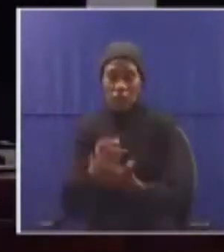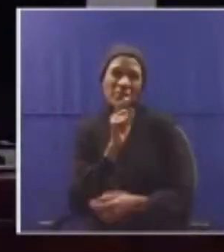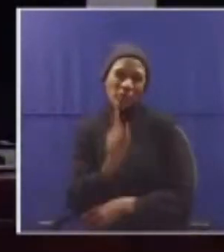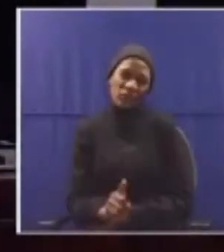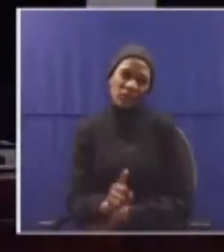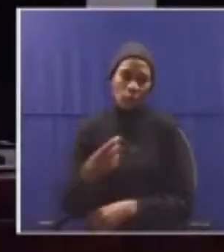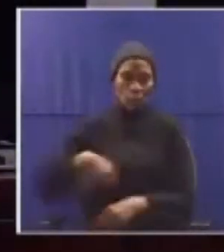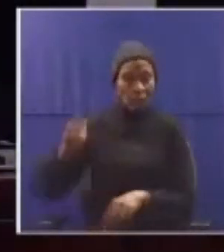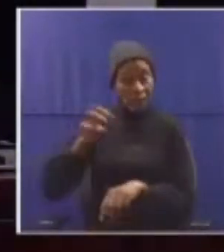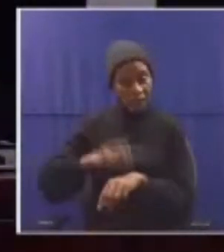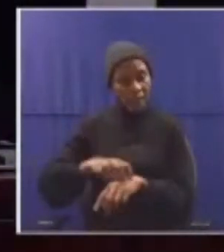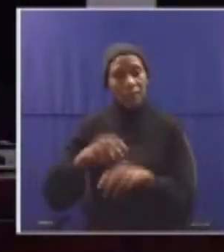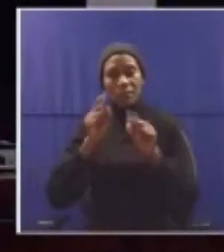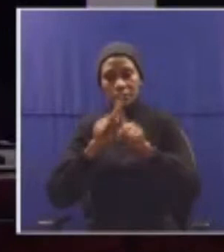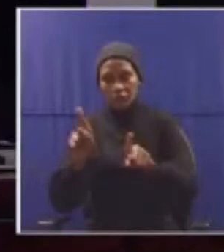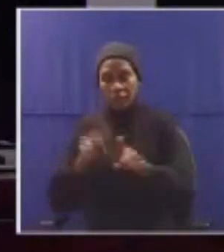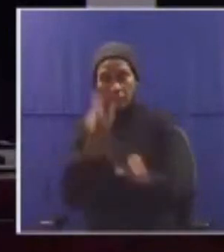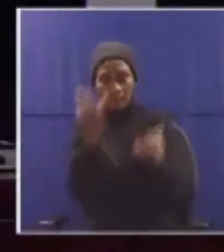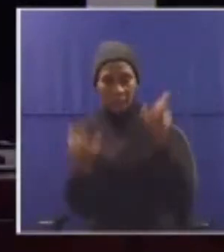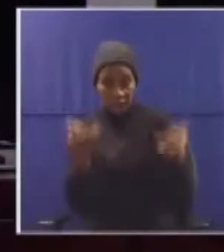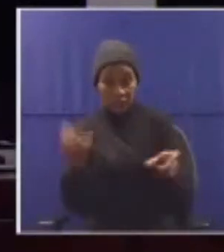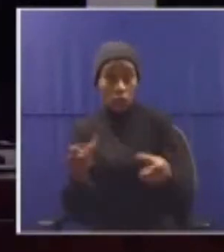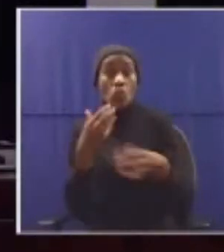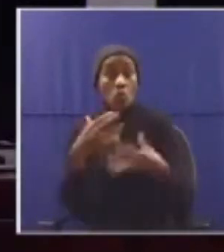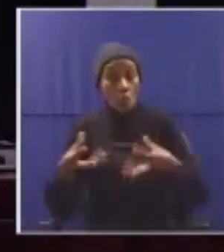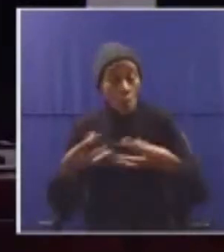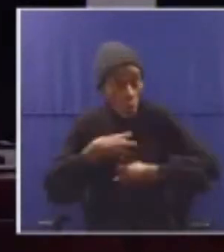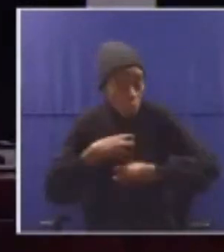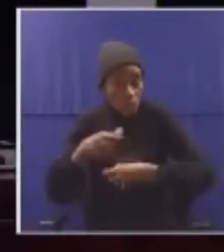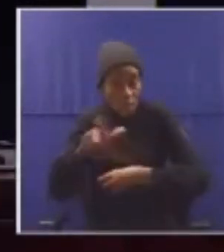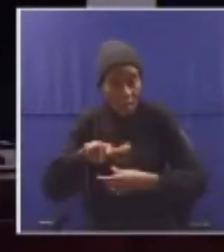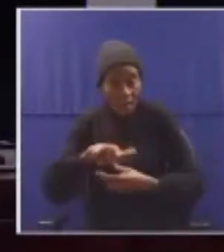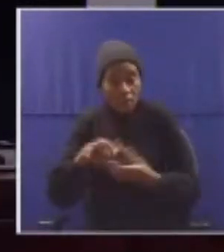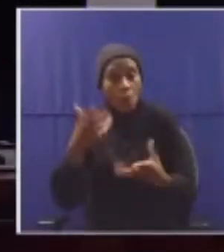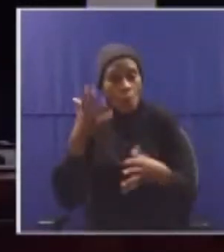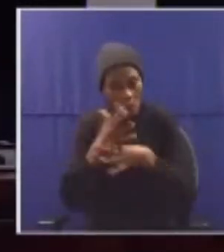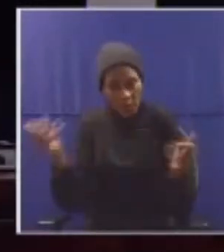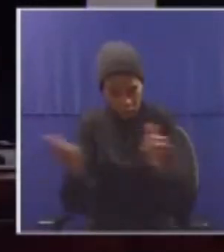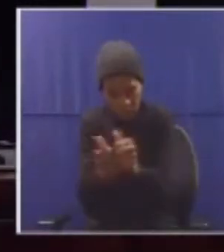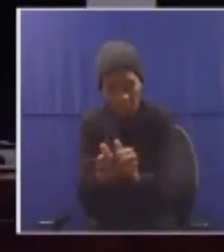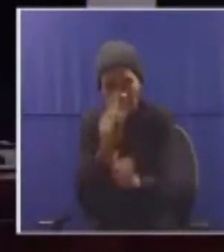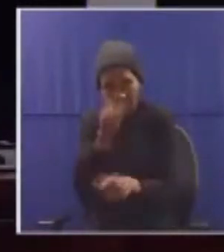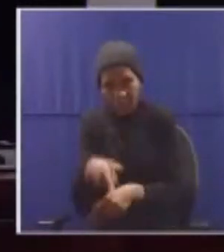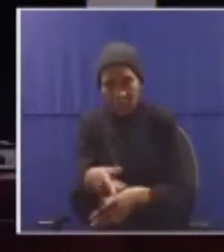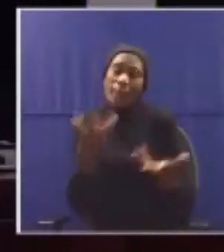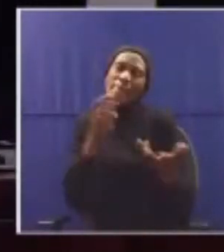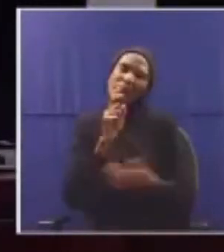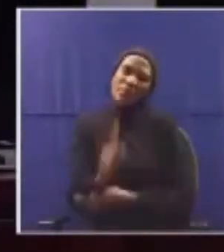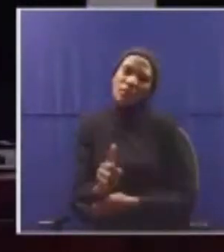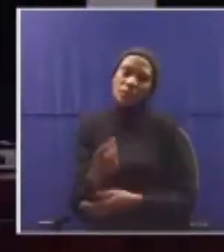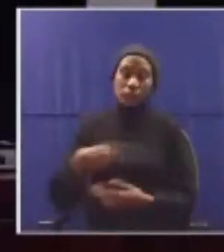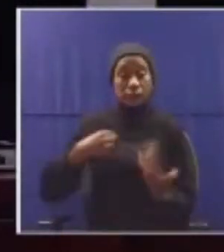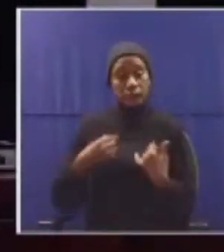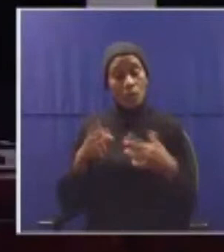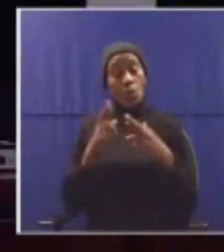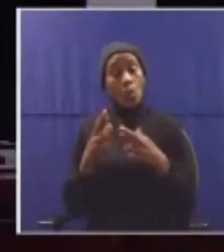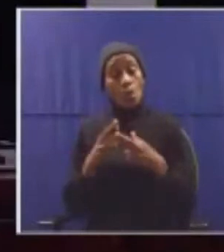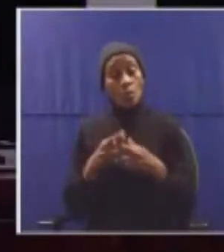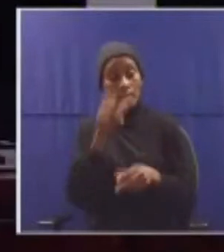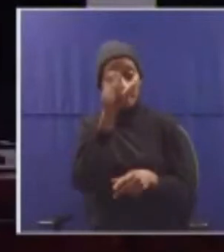require participation of beneficiaries. In other words, we would like the